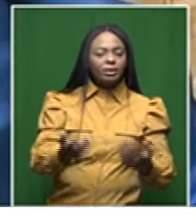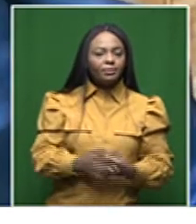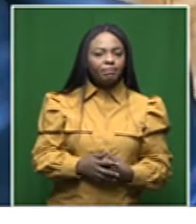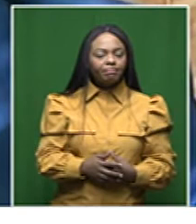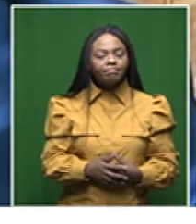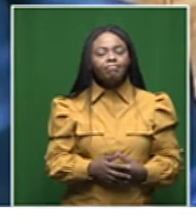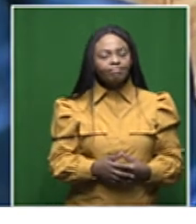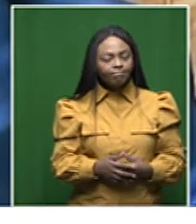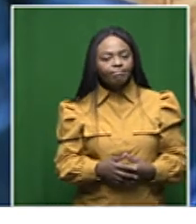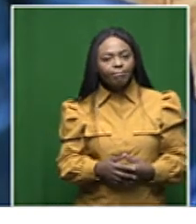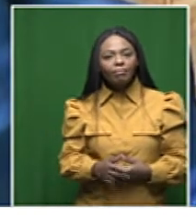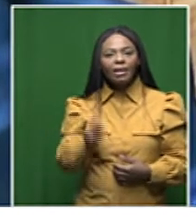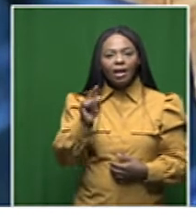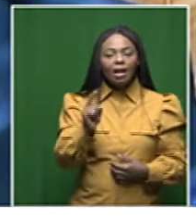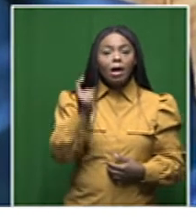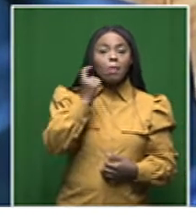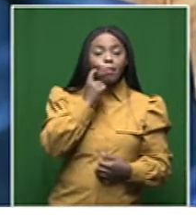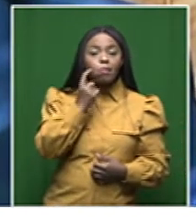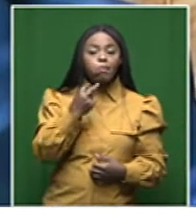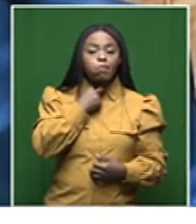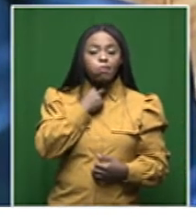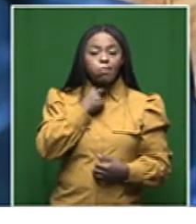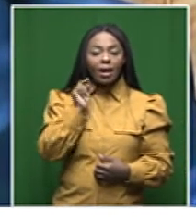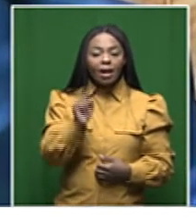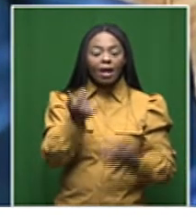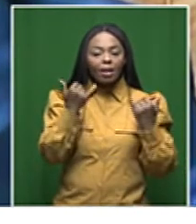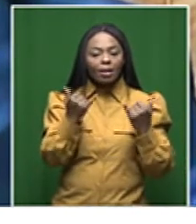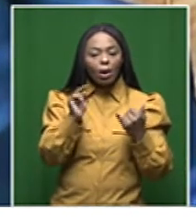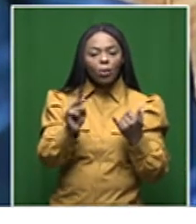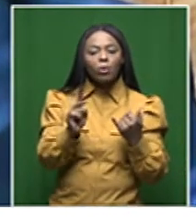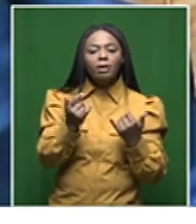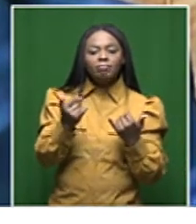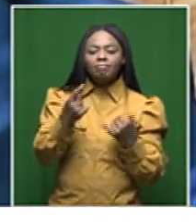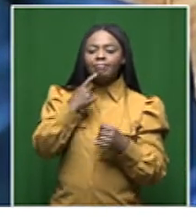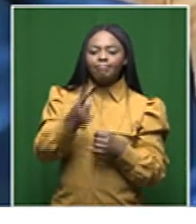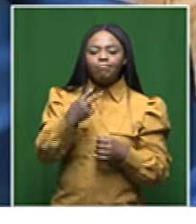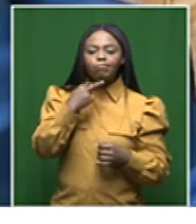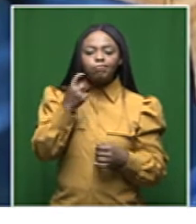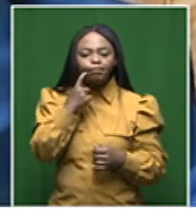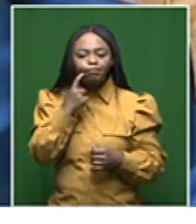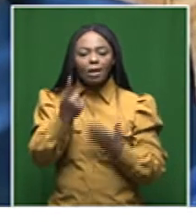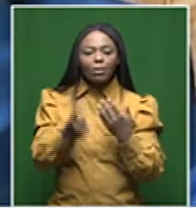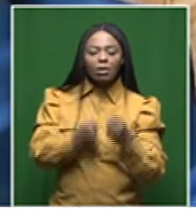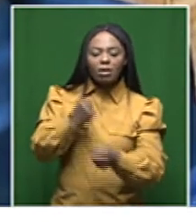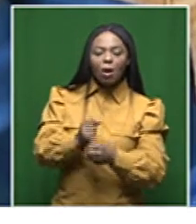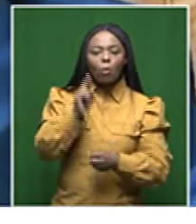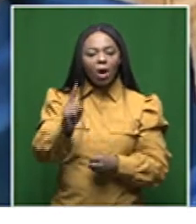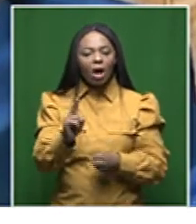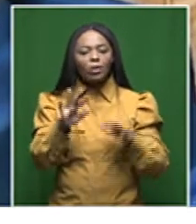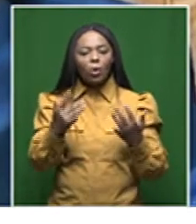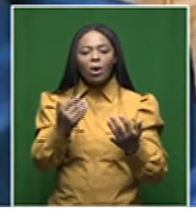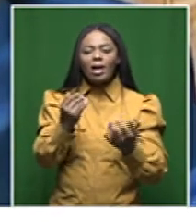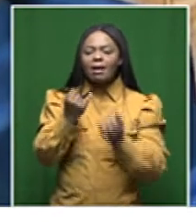of infertility, of course, it comes, as you've described, with not being able to fall pregnant within a year period with adequate sexual